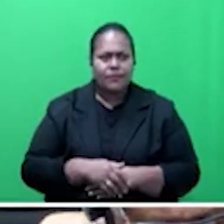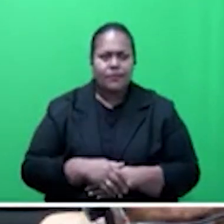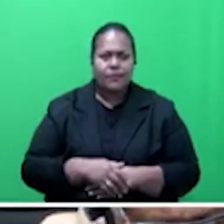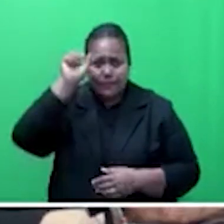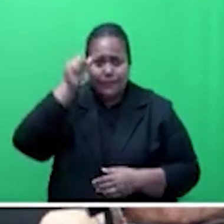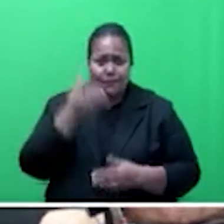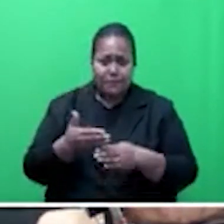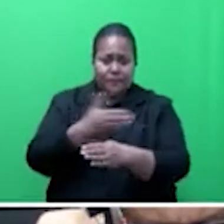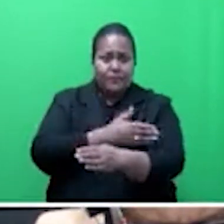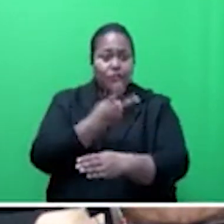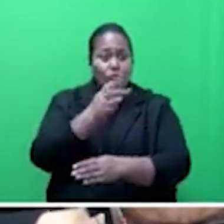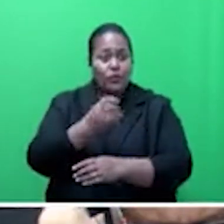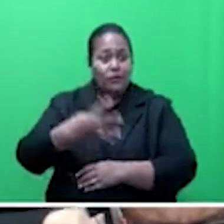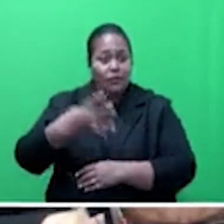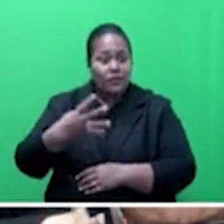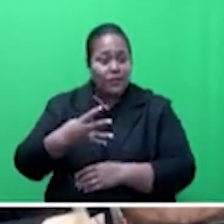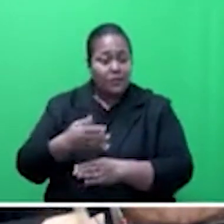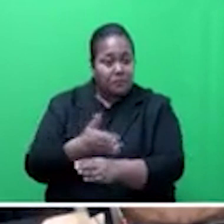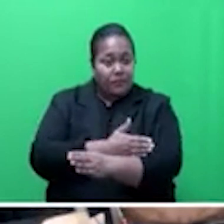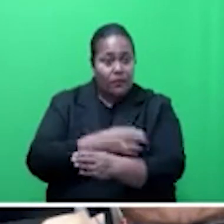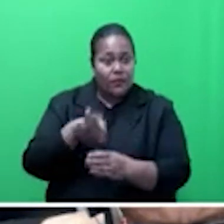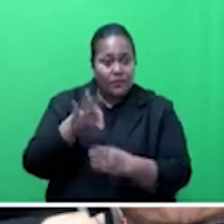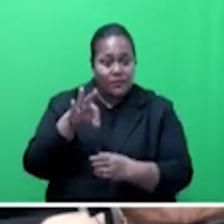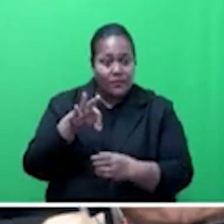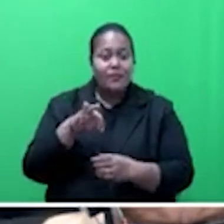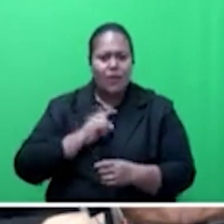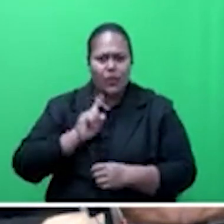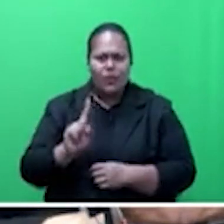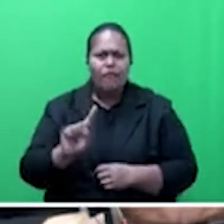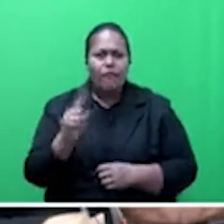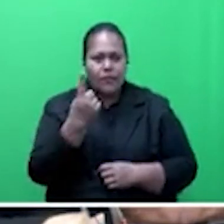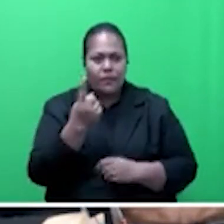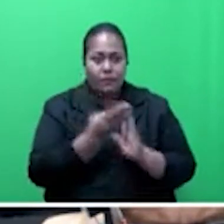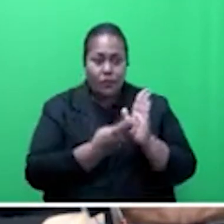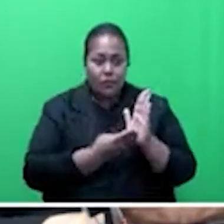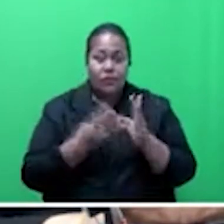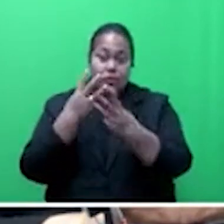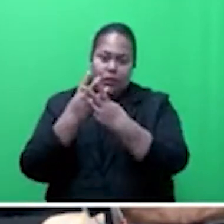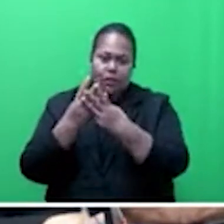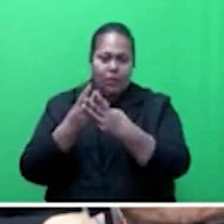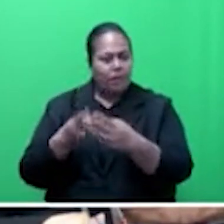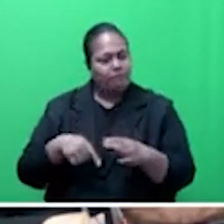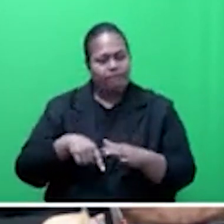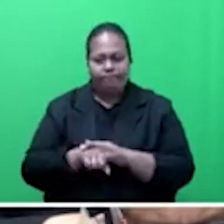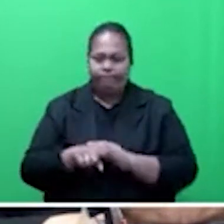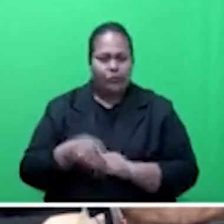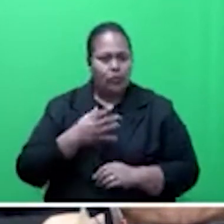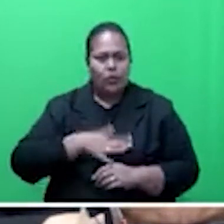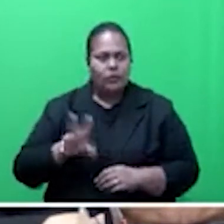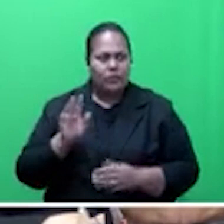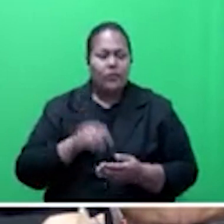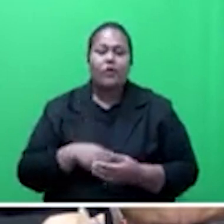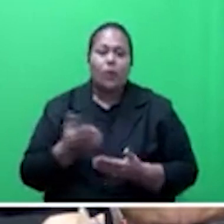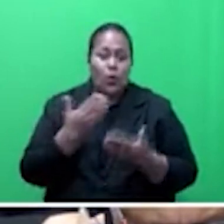in a very convoluted manner. When we first got elected, the first budget, Sodalpa actually walked out of the budget. Honourable Tikundu Ndua used to sit next to me